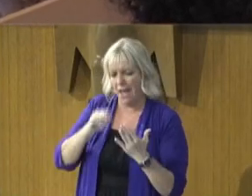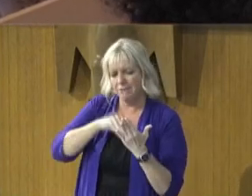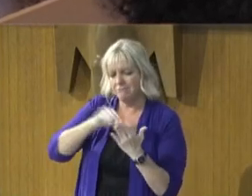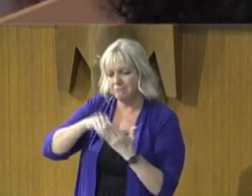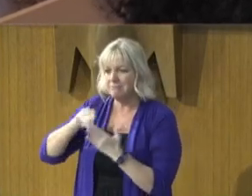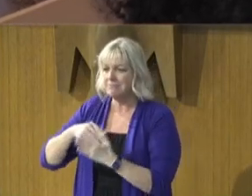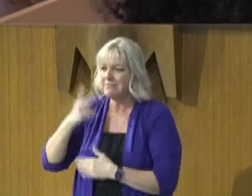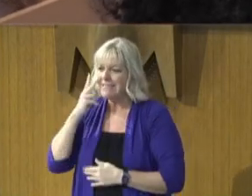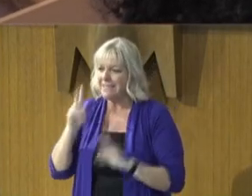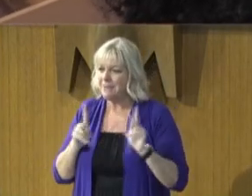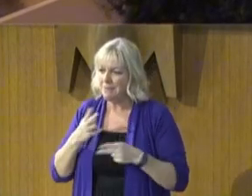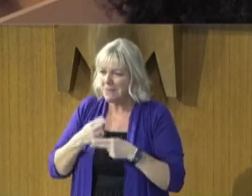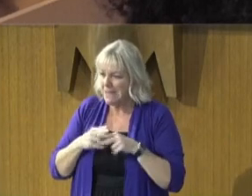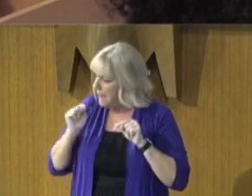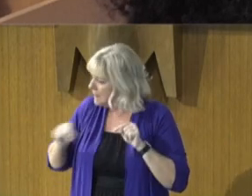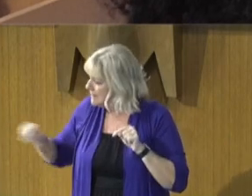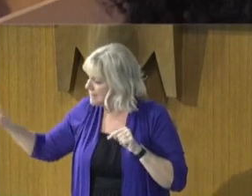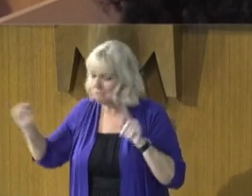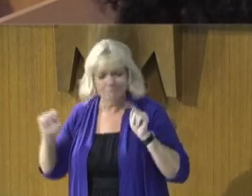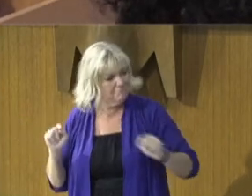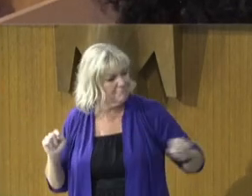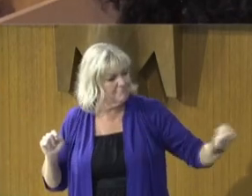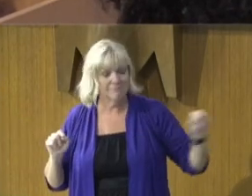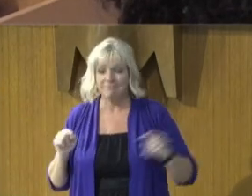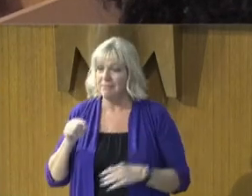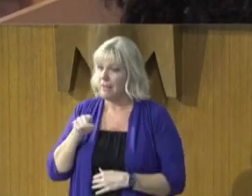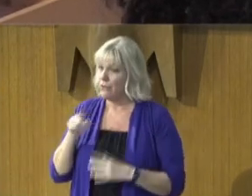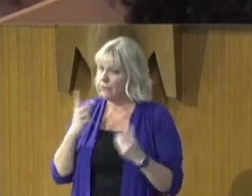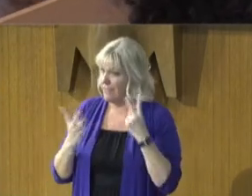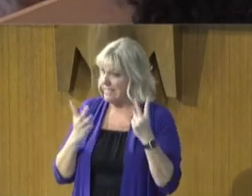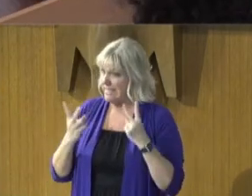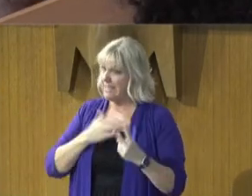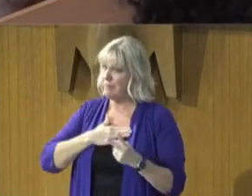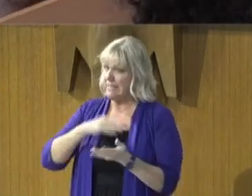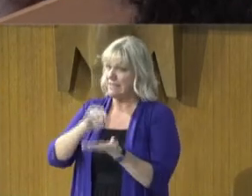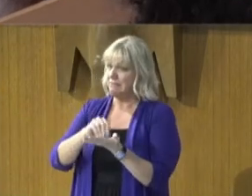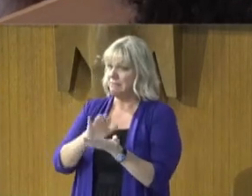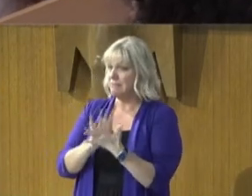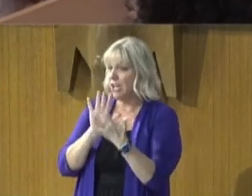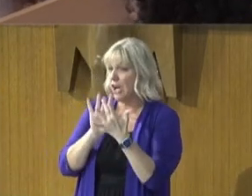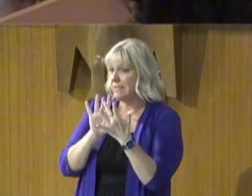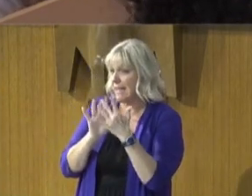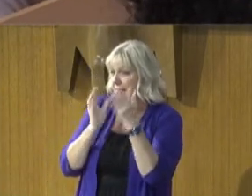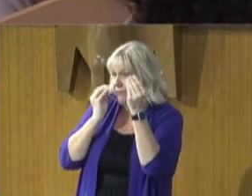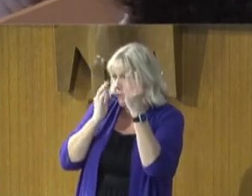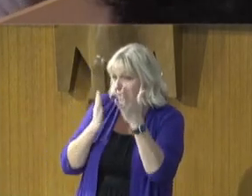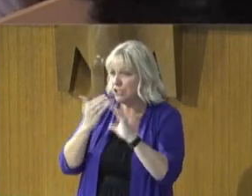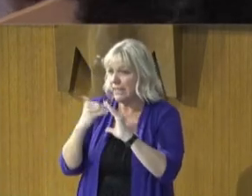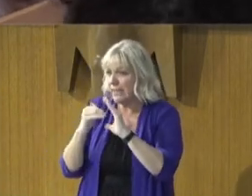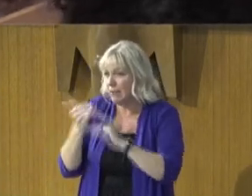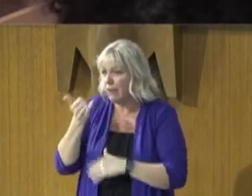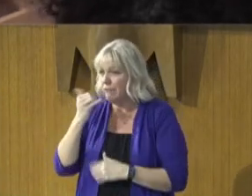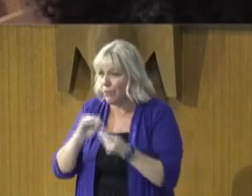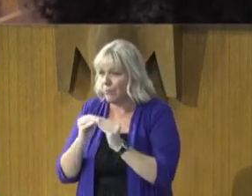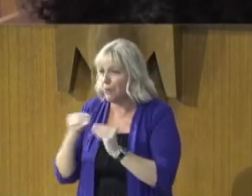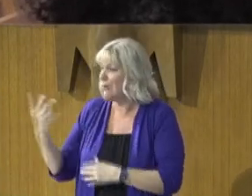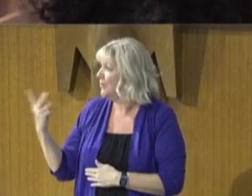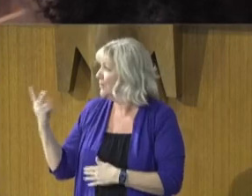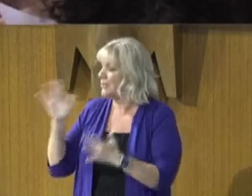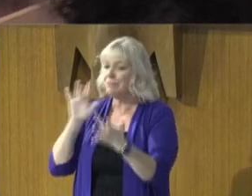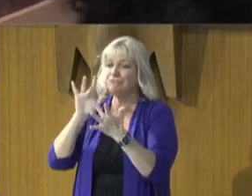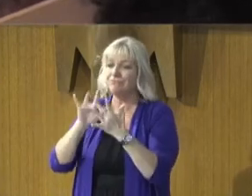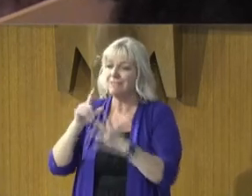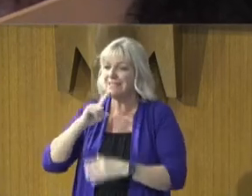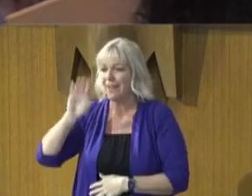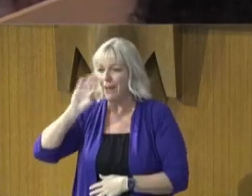this morning. And if you're a visitor, we would love for you to leave us some contact information, an email or a phone number, so that Pastor Jacob and I can reach out and welcome you